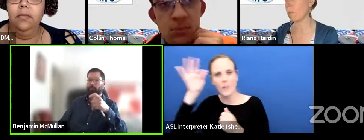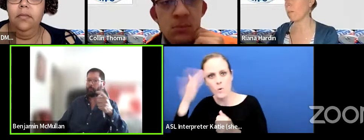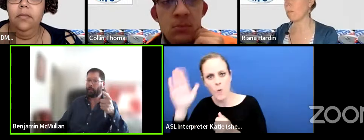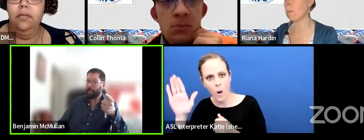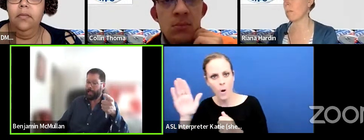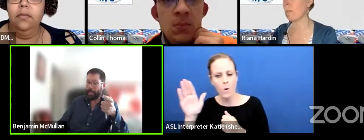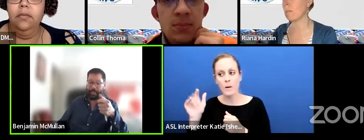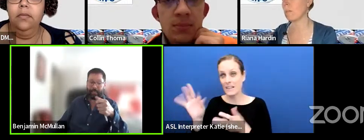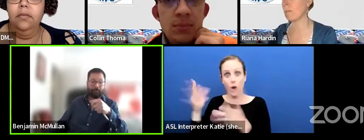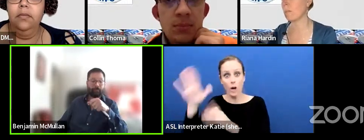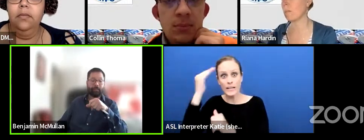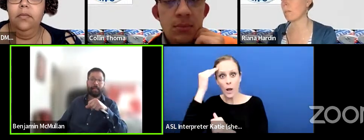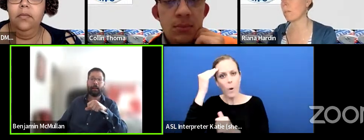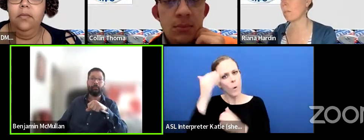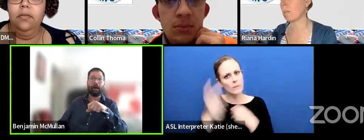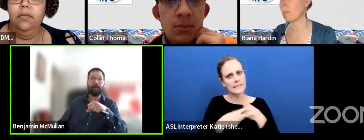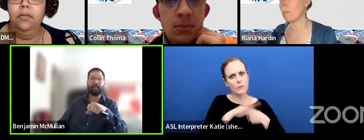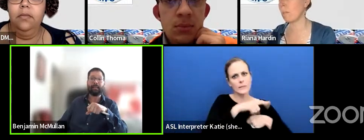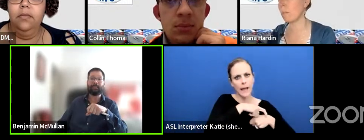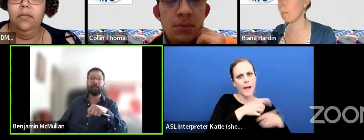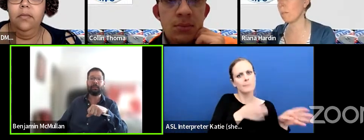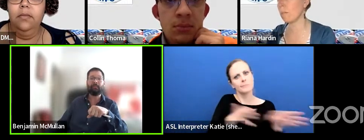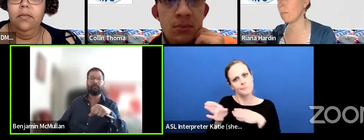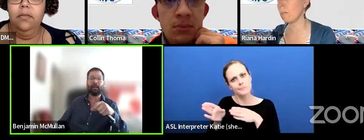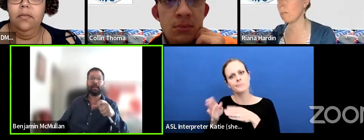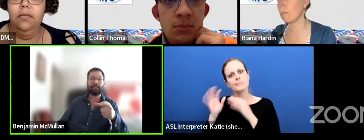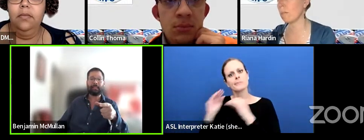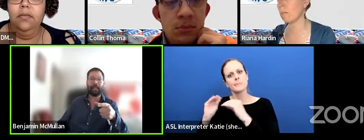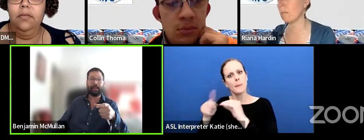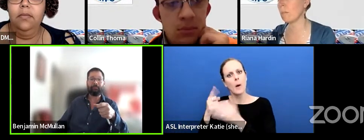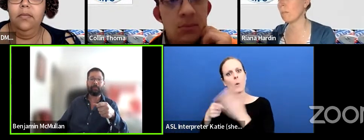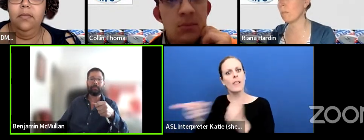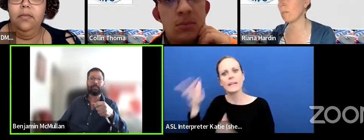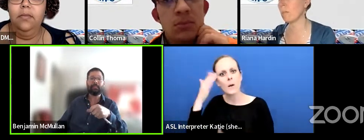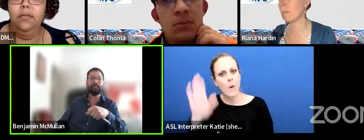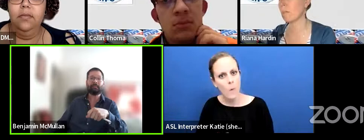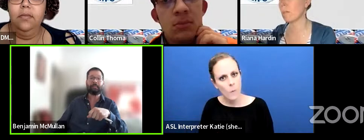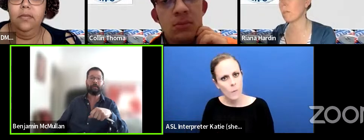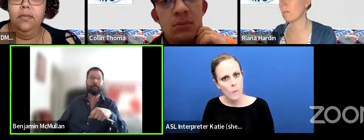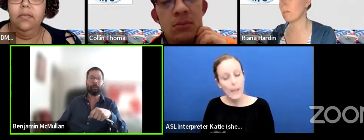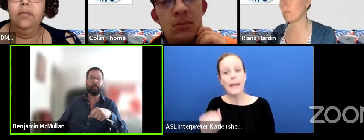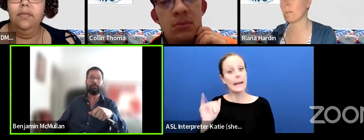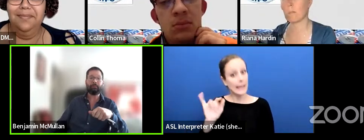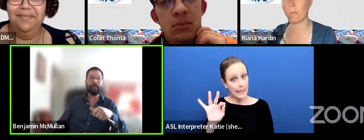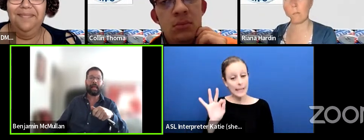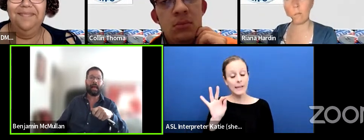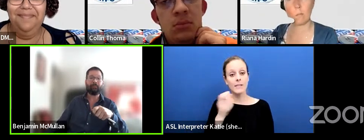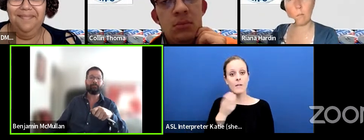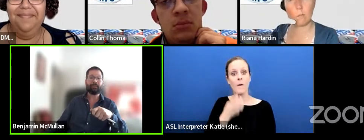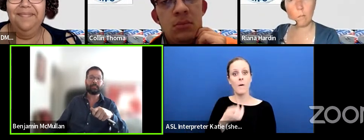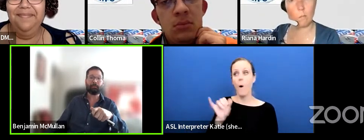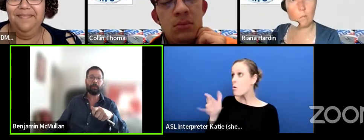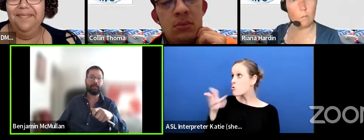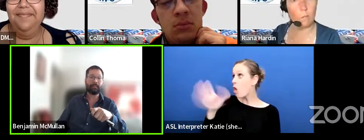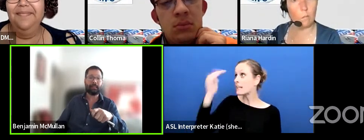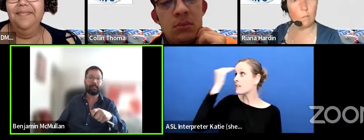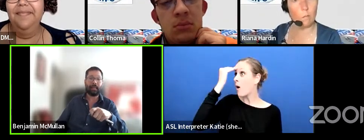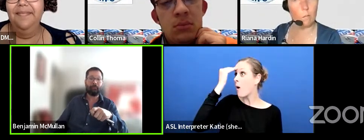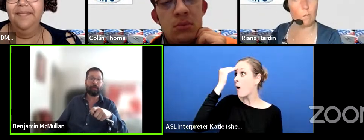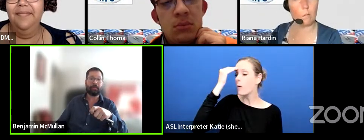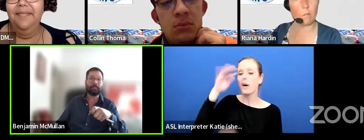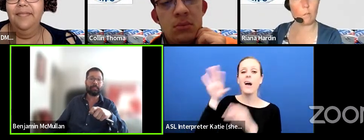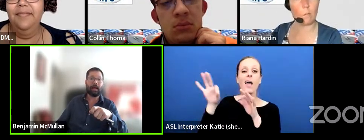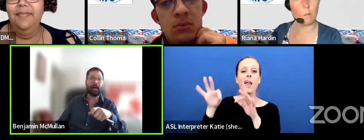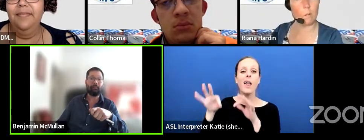about. And if they know about an issue, as Carrie mentioned, you don't have to